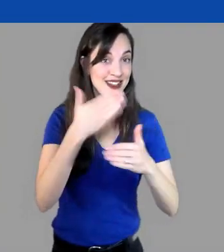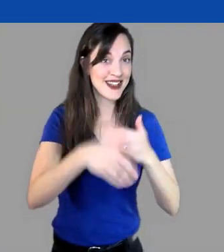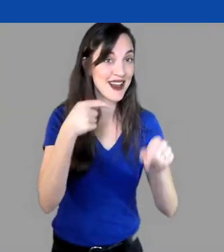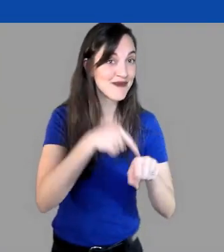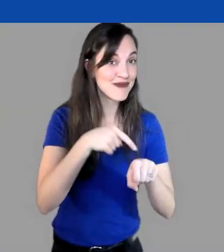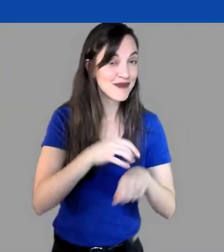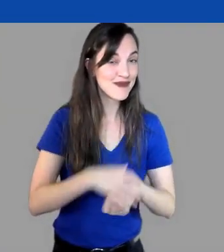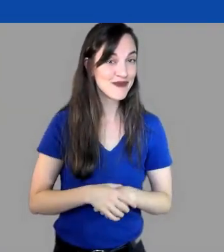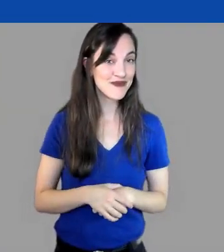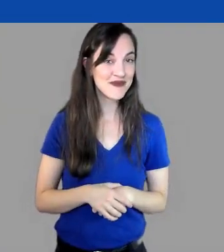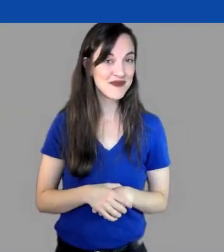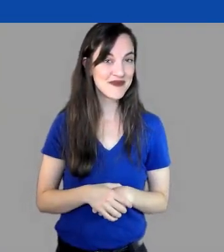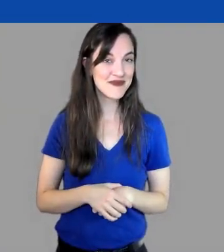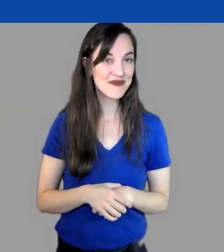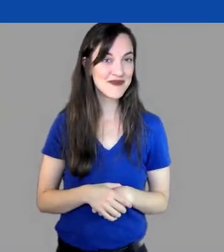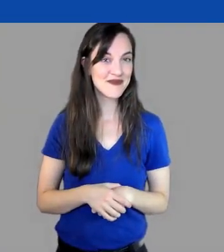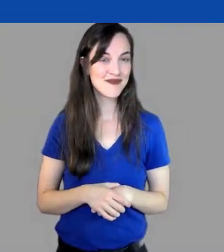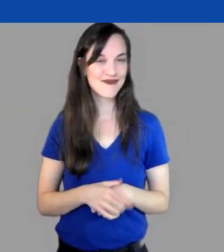Until next time!